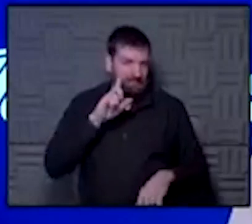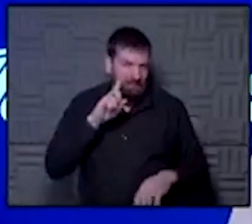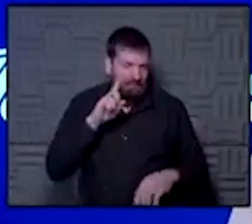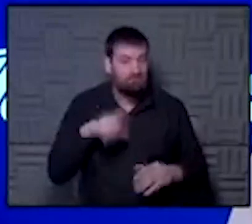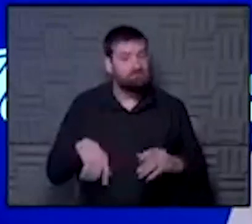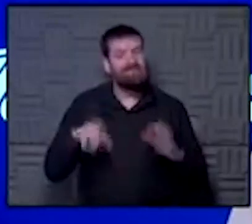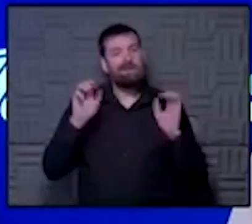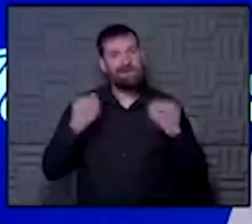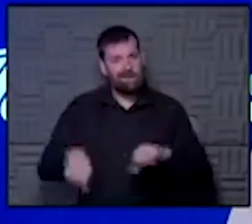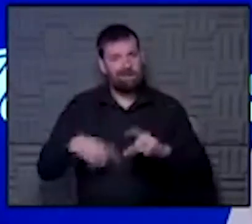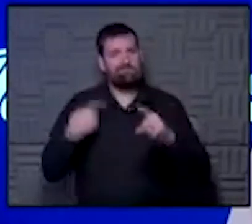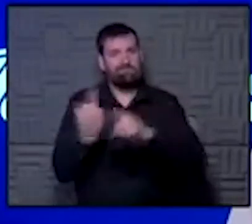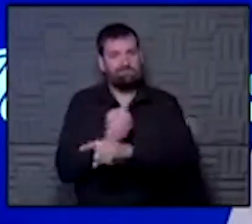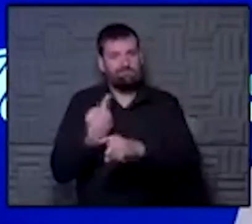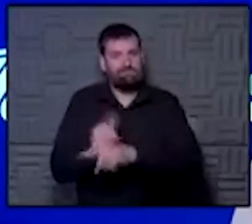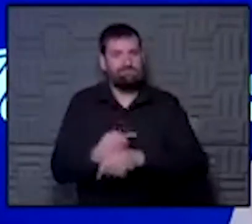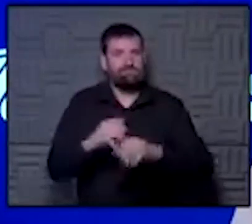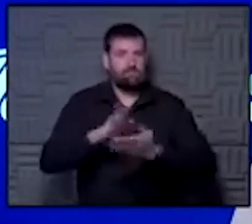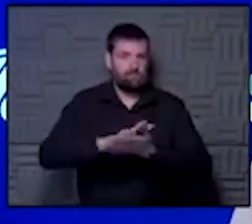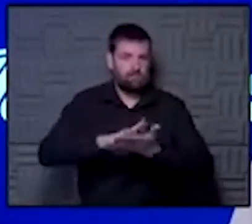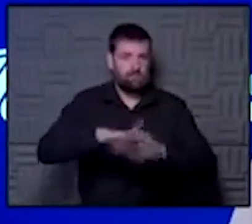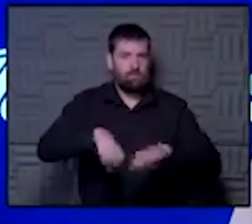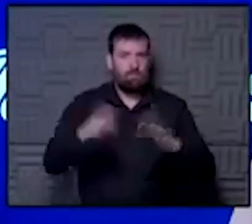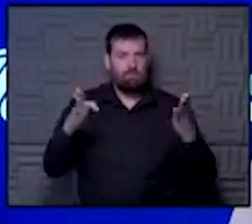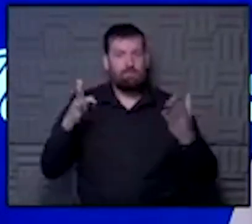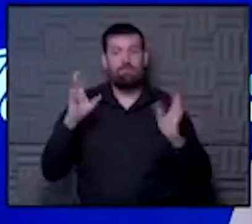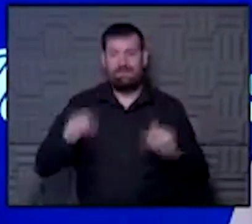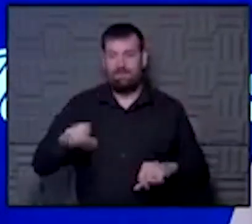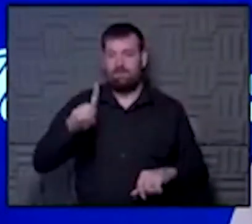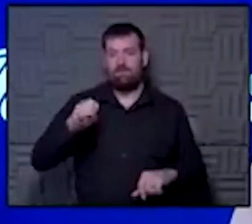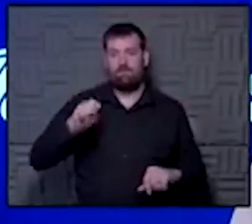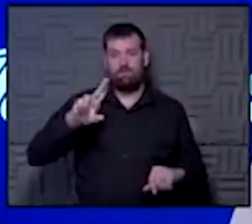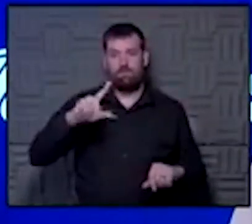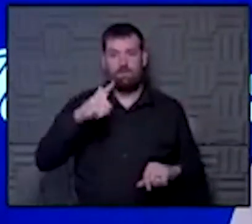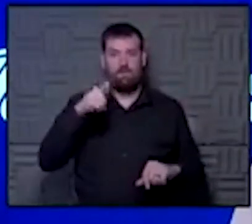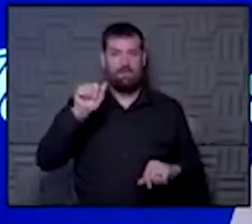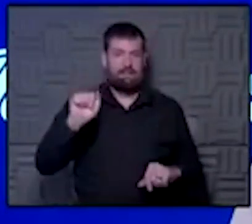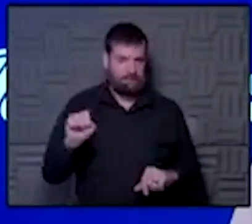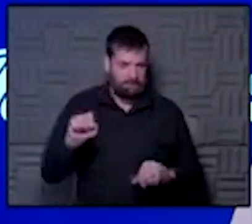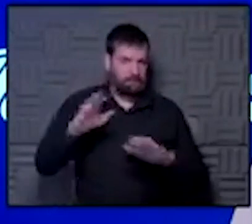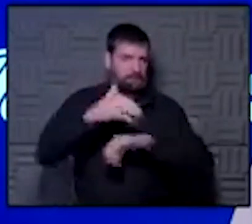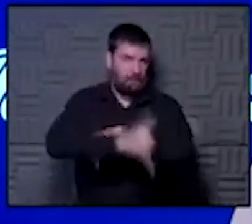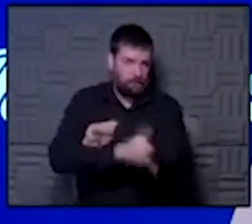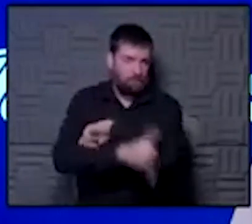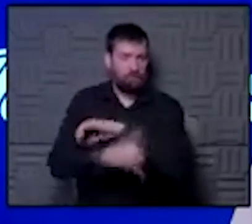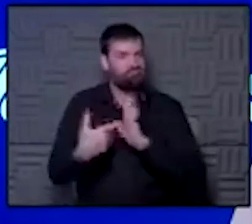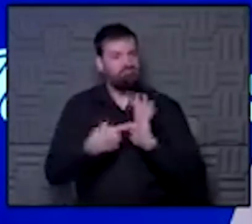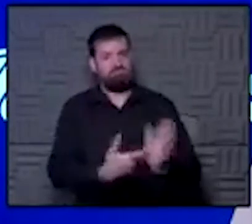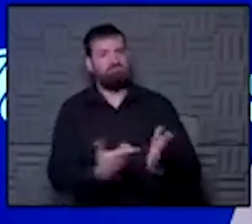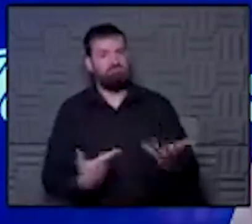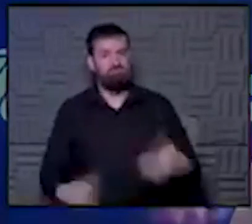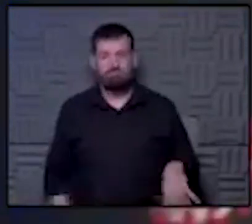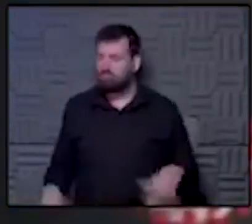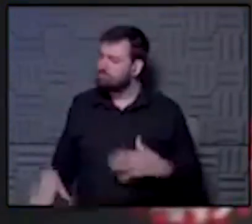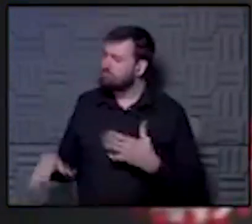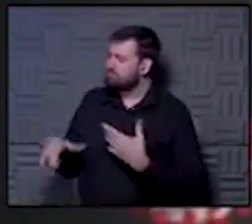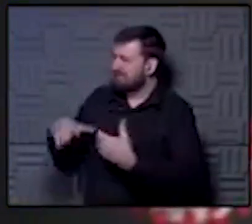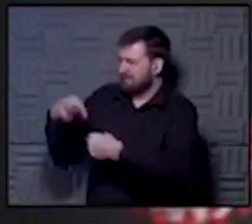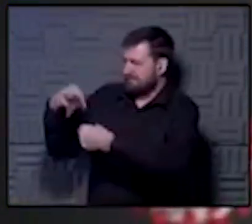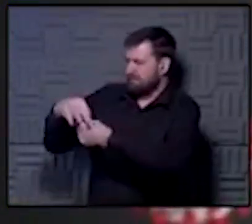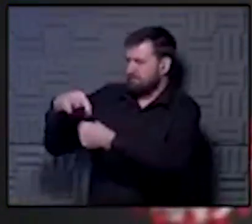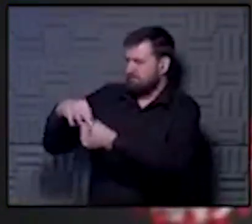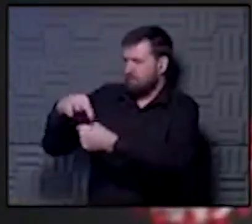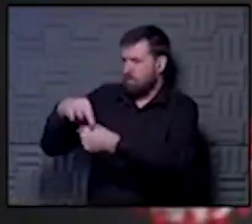right with schools open. You can do it right in the community. I think Douglas County is a great testament to that. All right. How safe will it be to vote